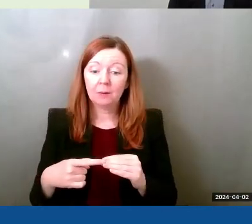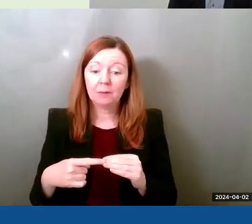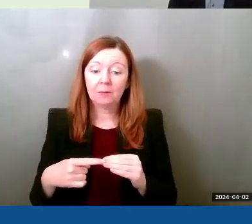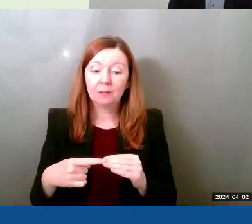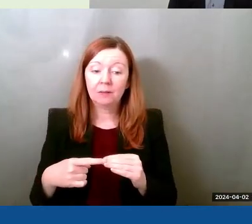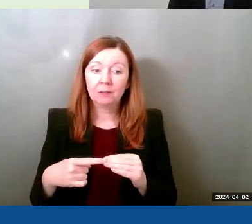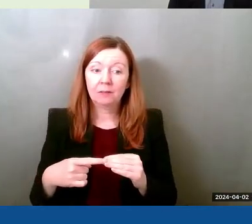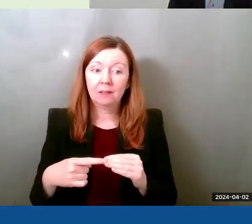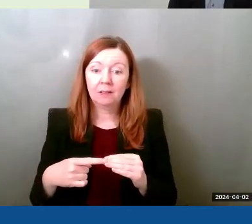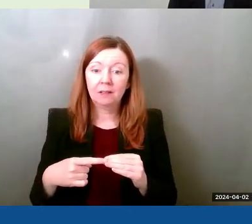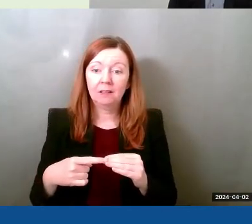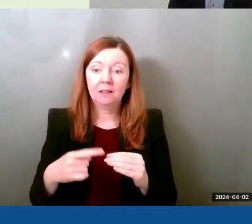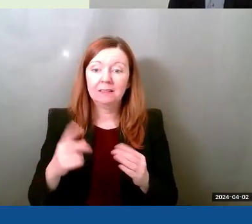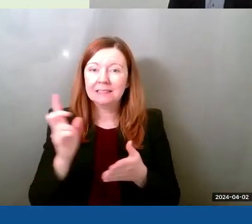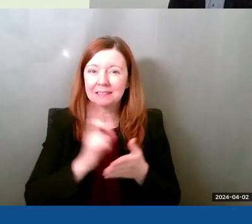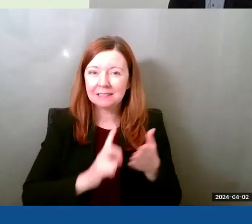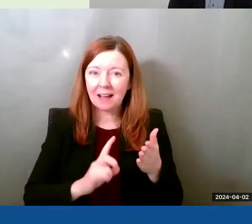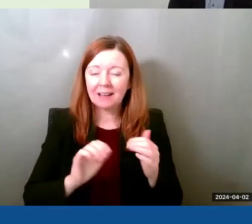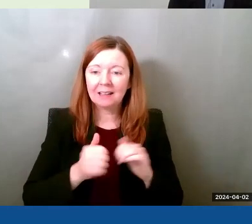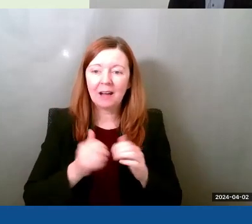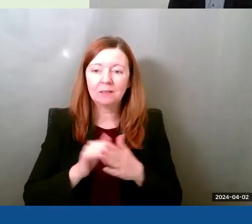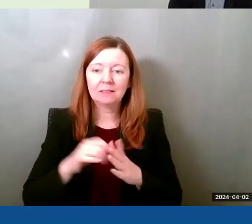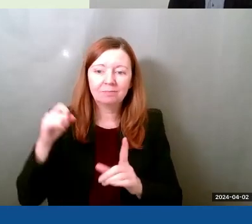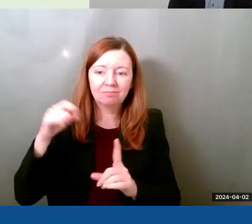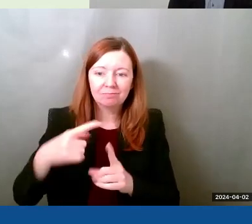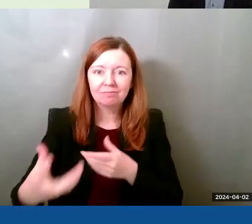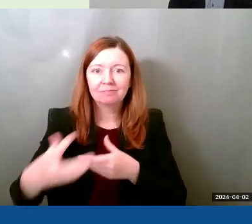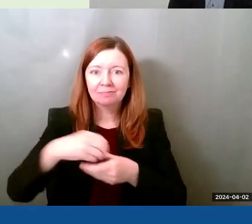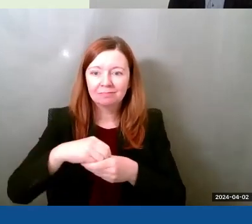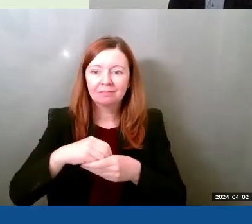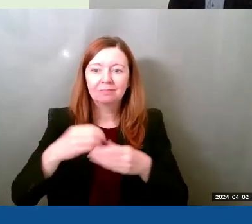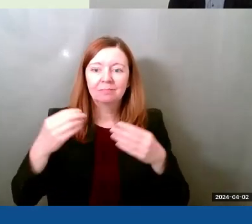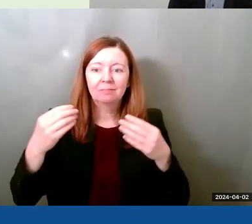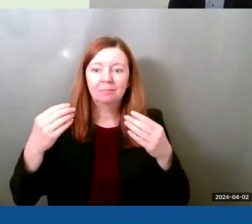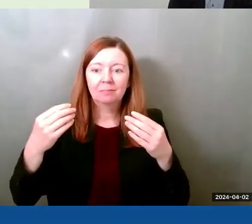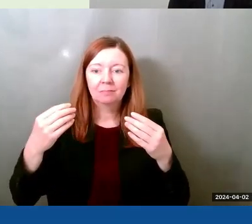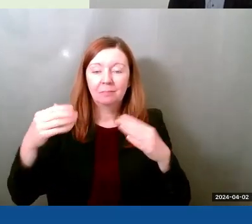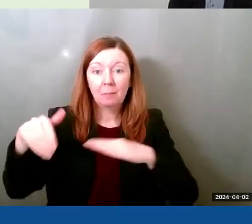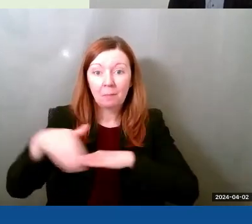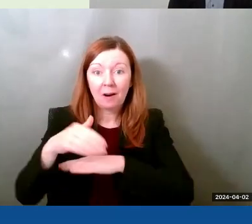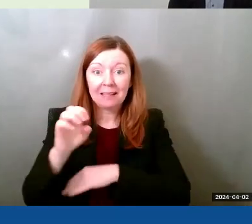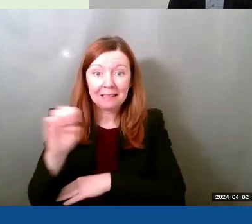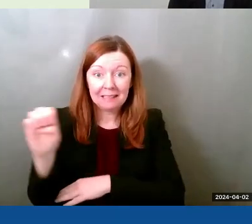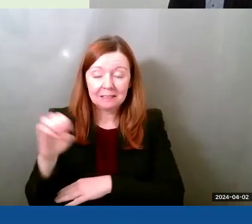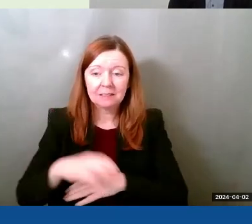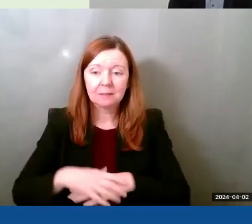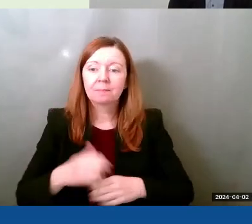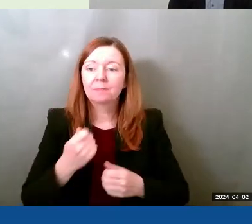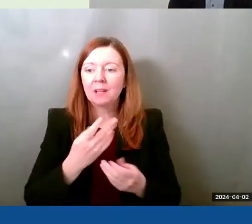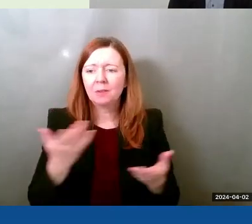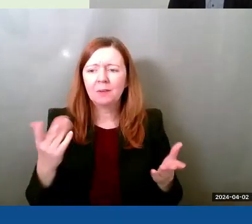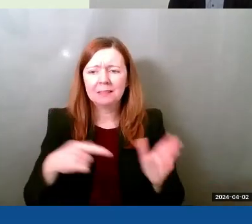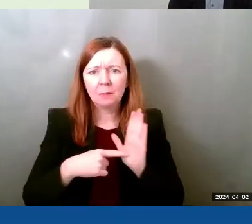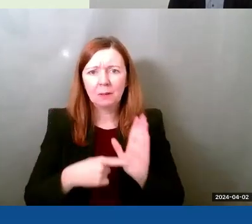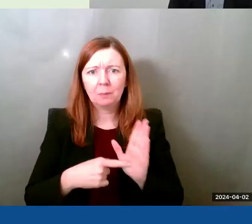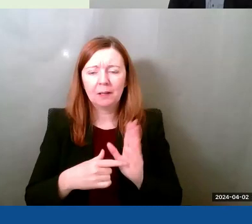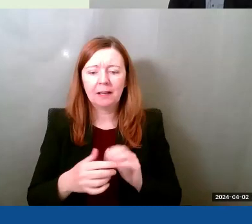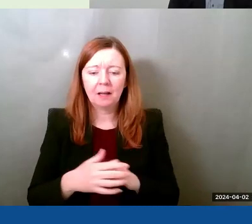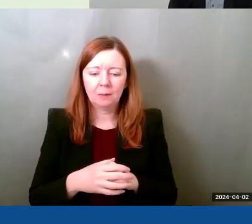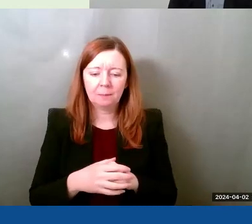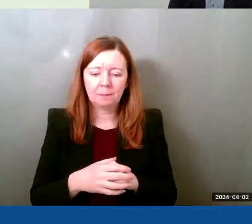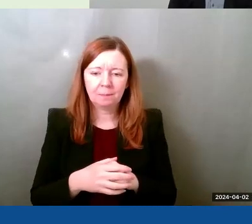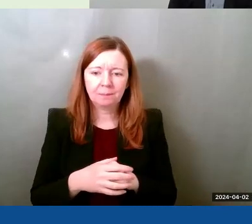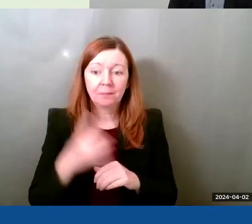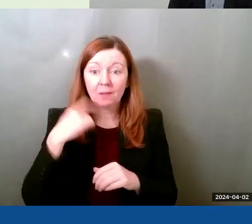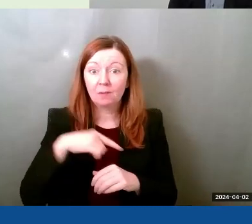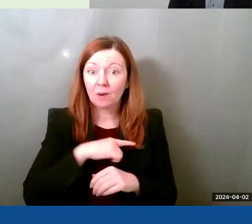facing design. So how does the proposed addition activate and engage the market east? So a couple of things just wanted to point out on that.